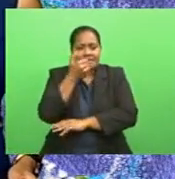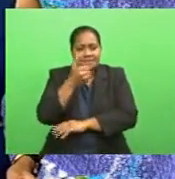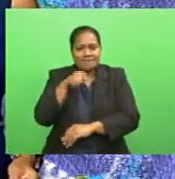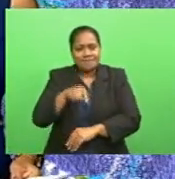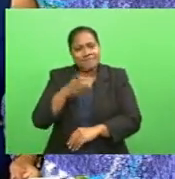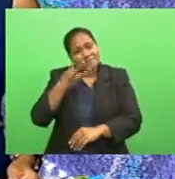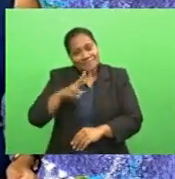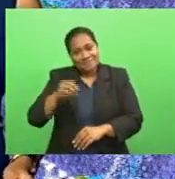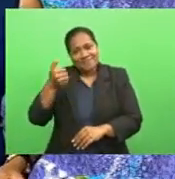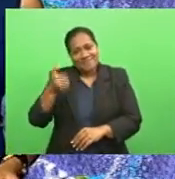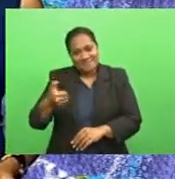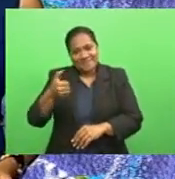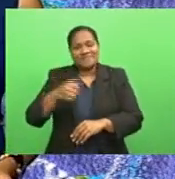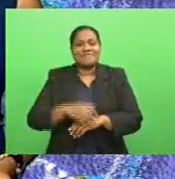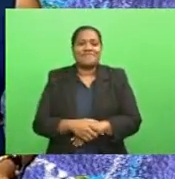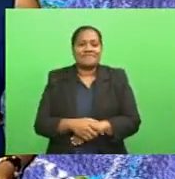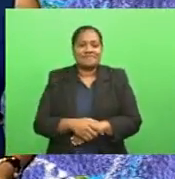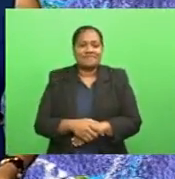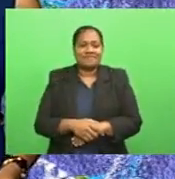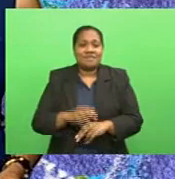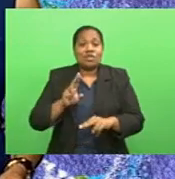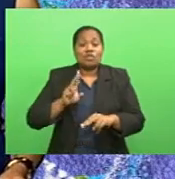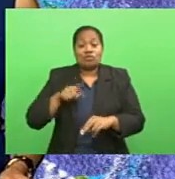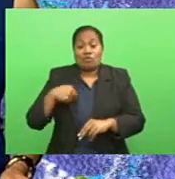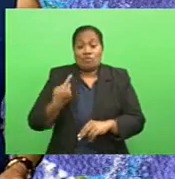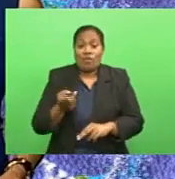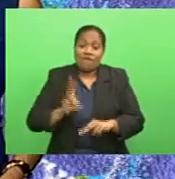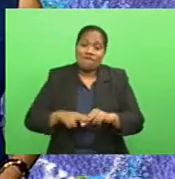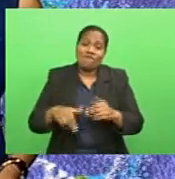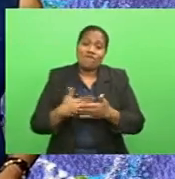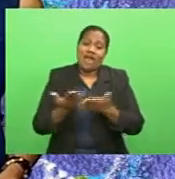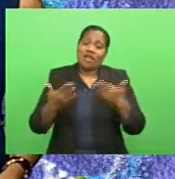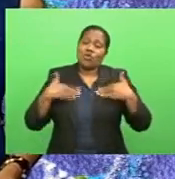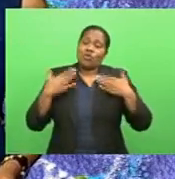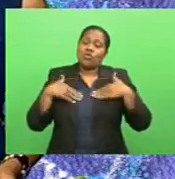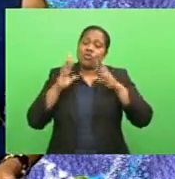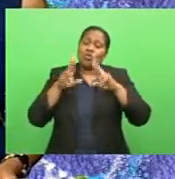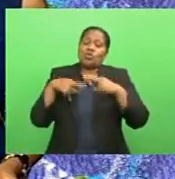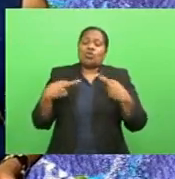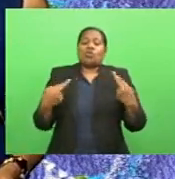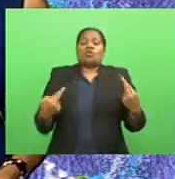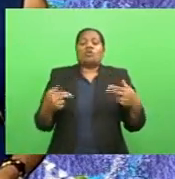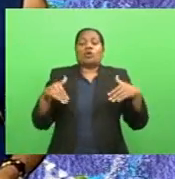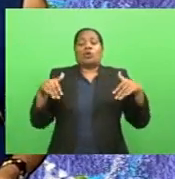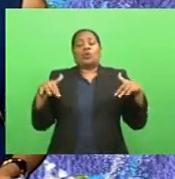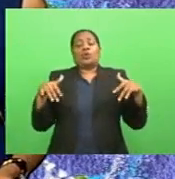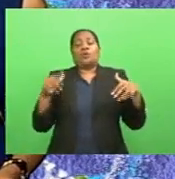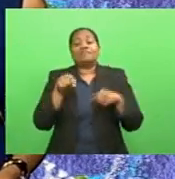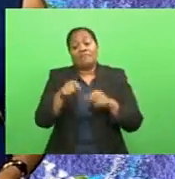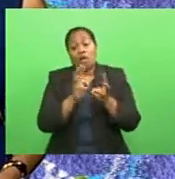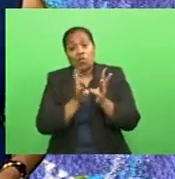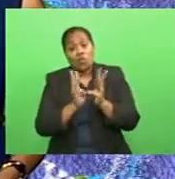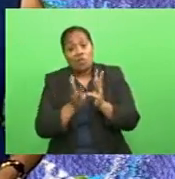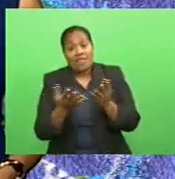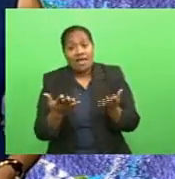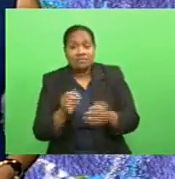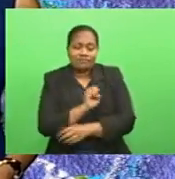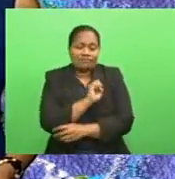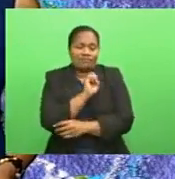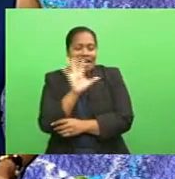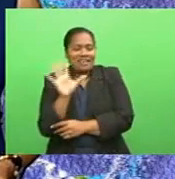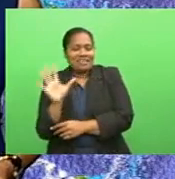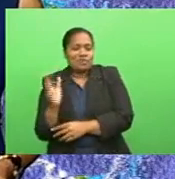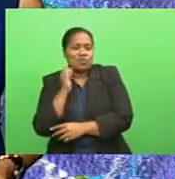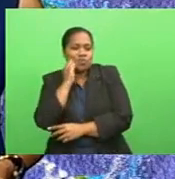it's a Friday, finally to the day of joy and relaxation. The weather, very fortunately, will be fine and